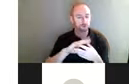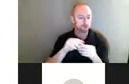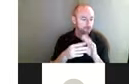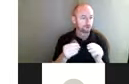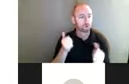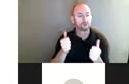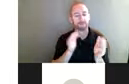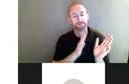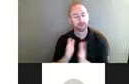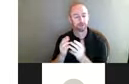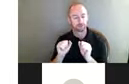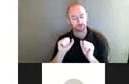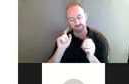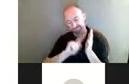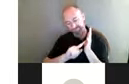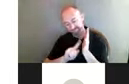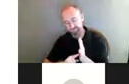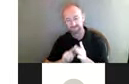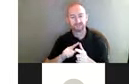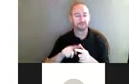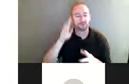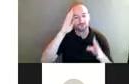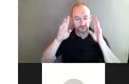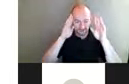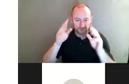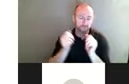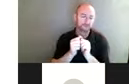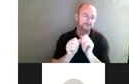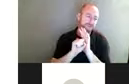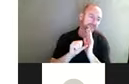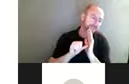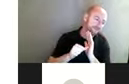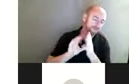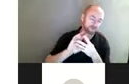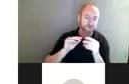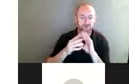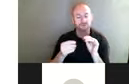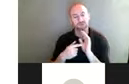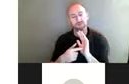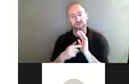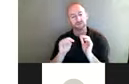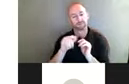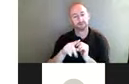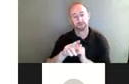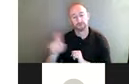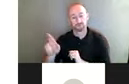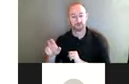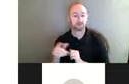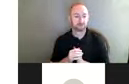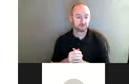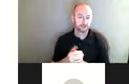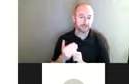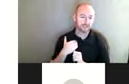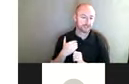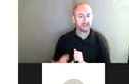trying to explore with your data. And then you can get creative with symbolization to emphasize the story. For instance, the map on the right where it has the